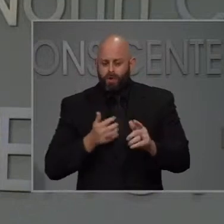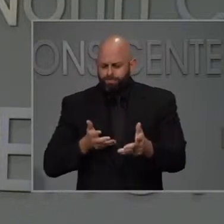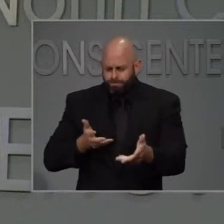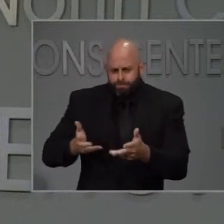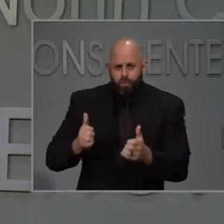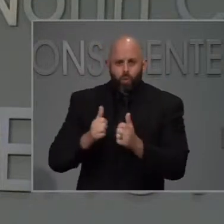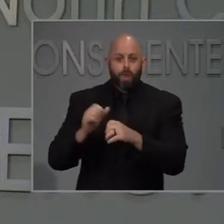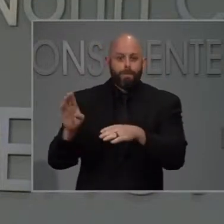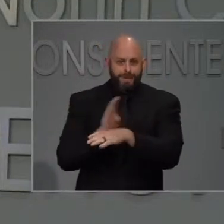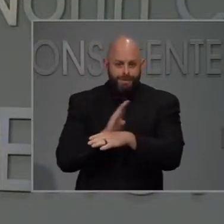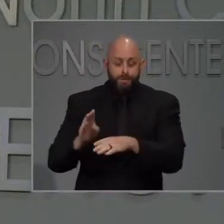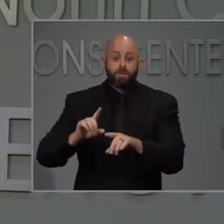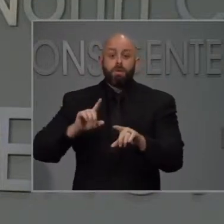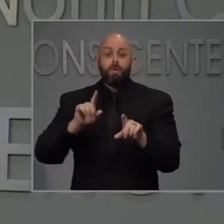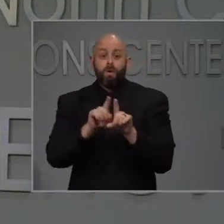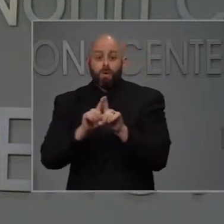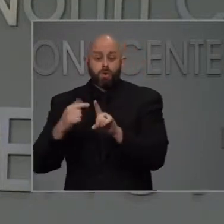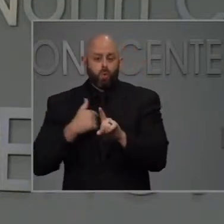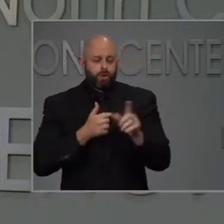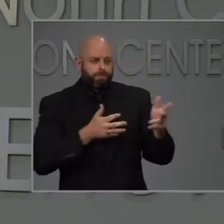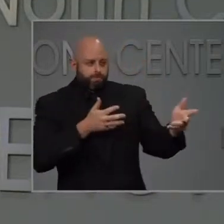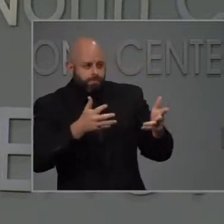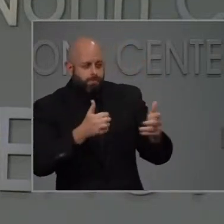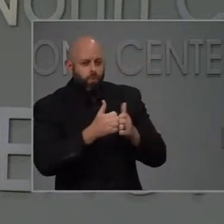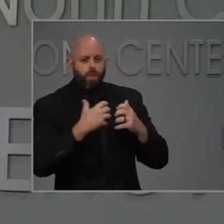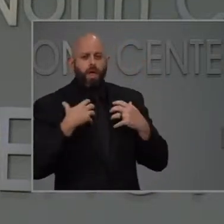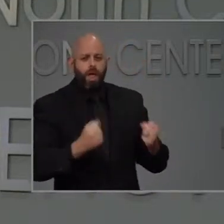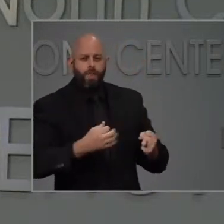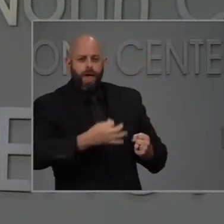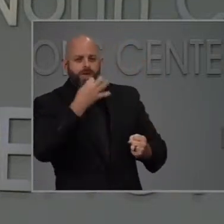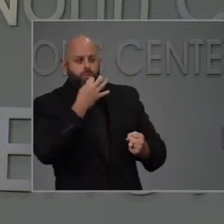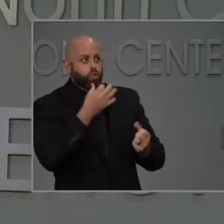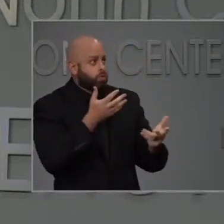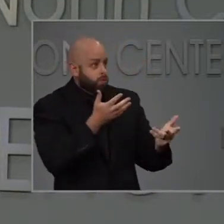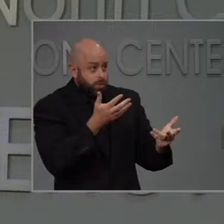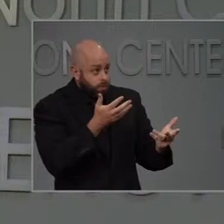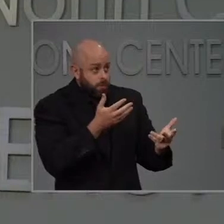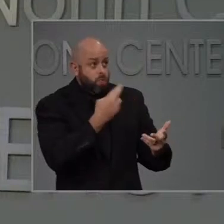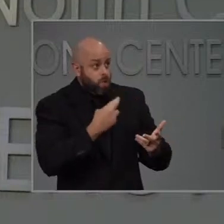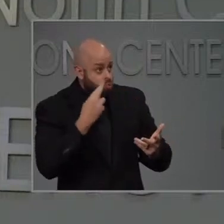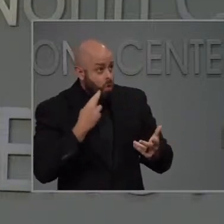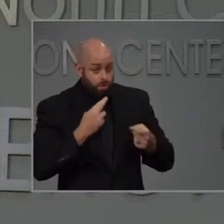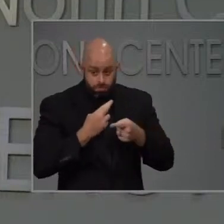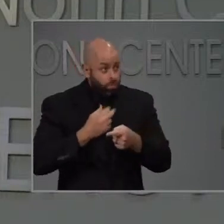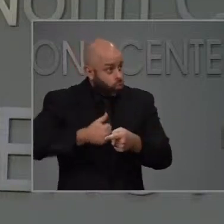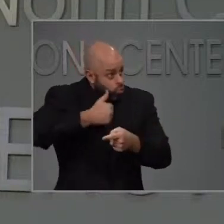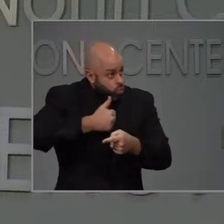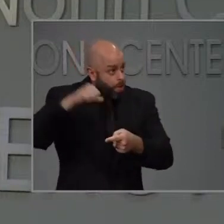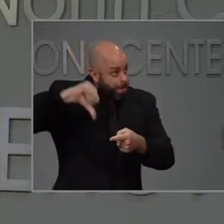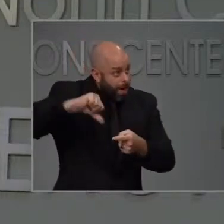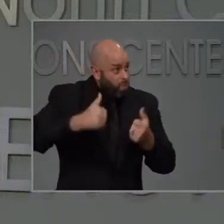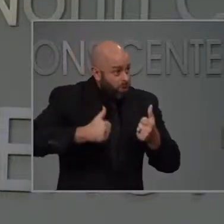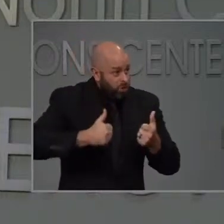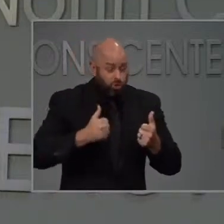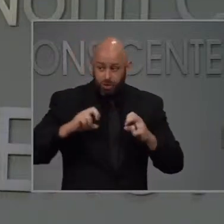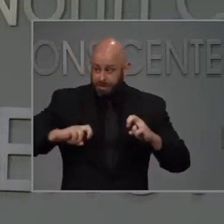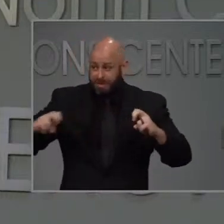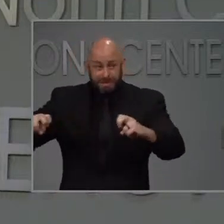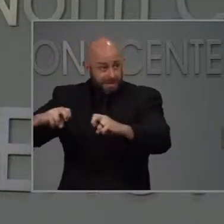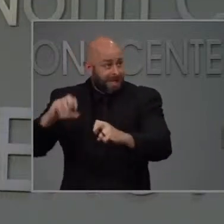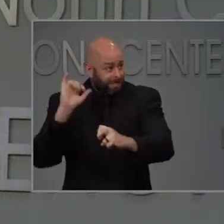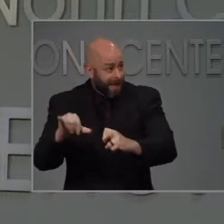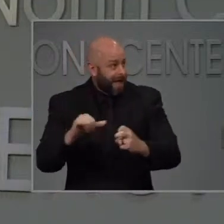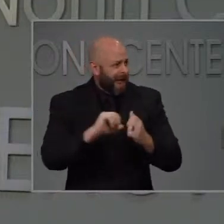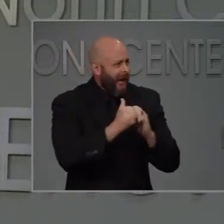health experts to determine the safest way for them to begin with limited openings. And I may let